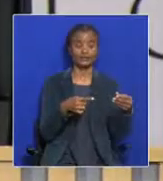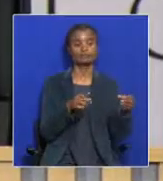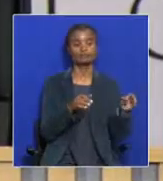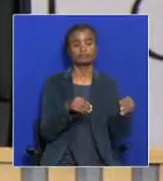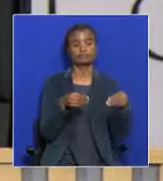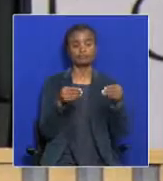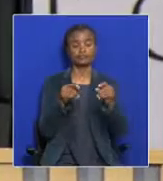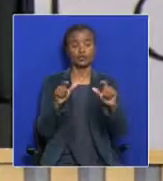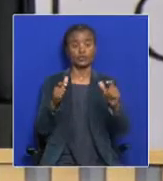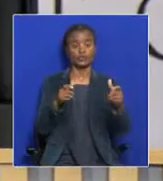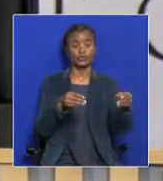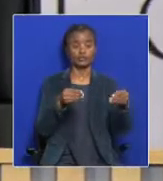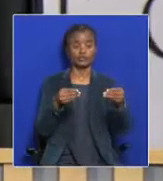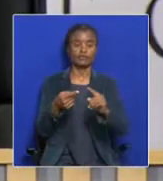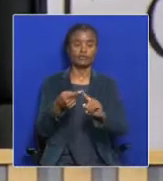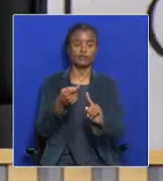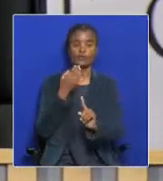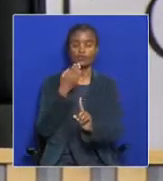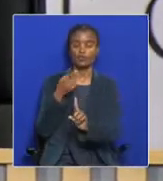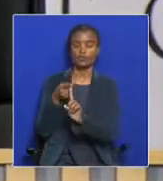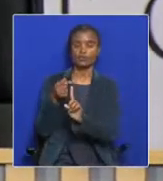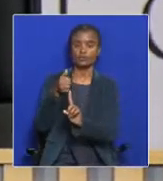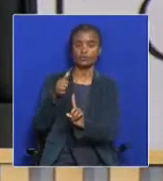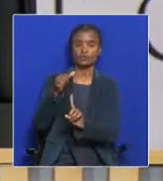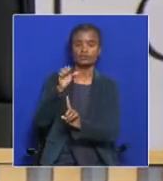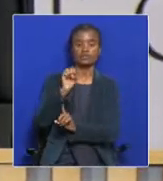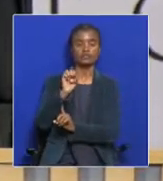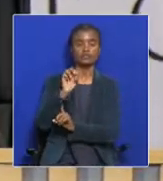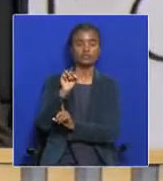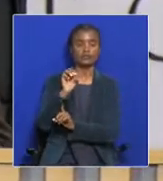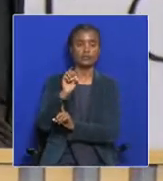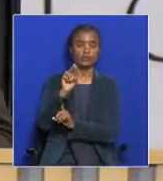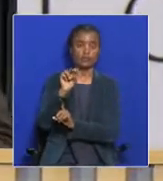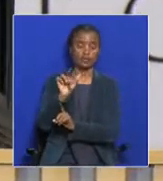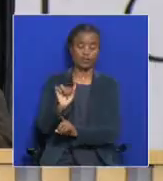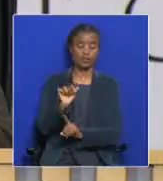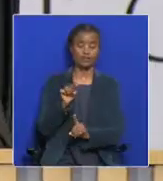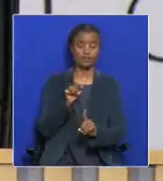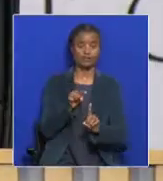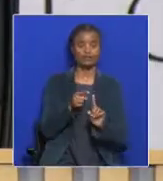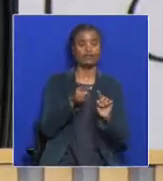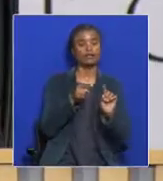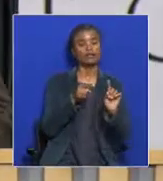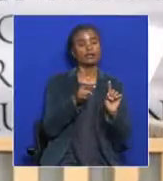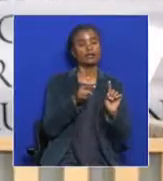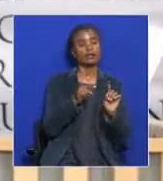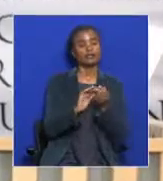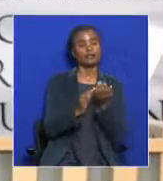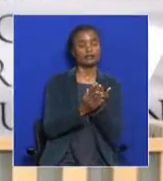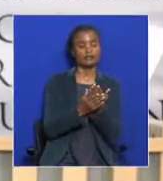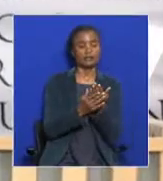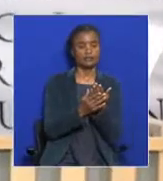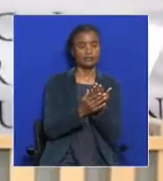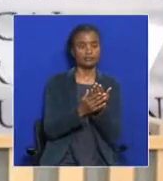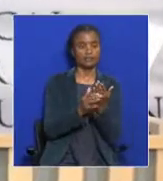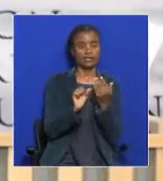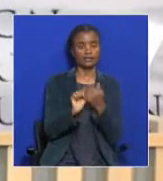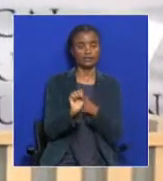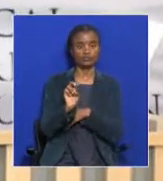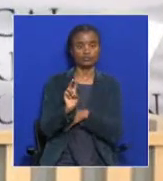Sinona. It's Annexure S2 to General Sinona's January statement, for the